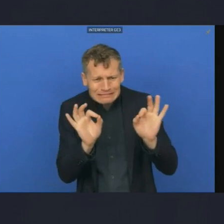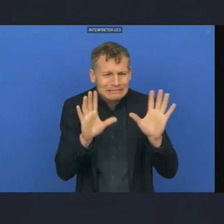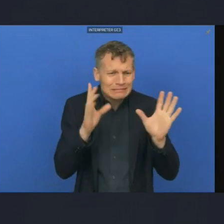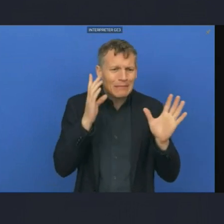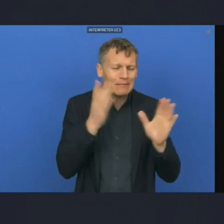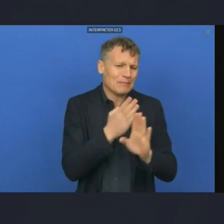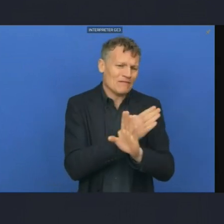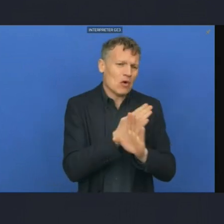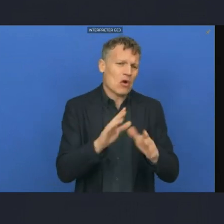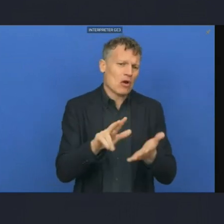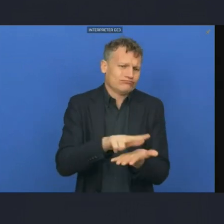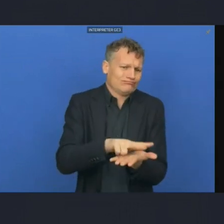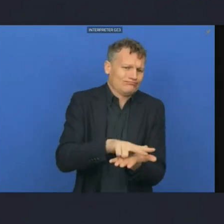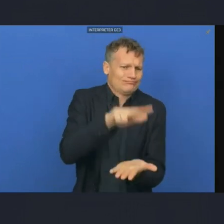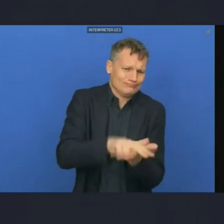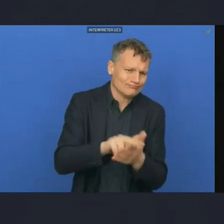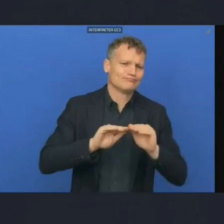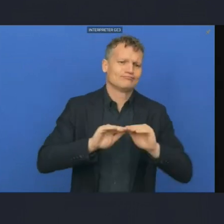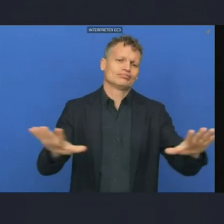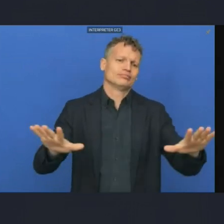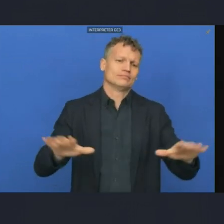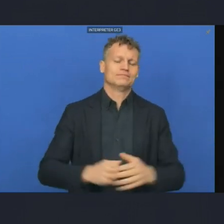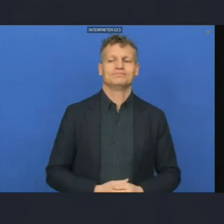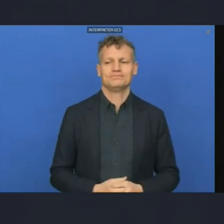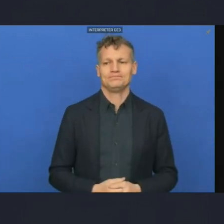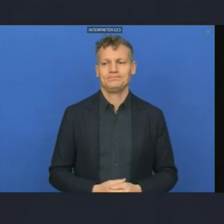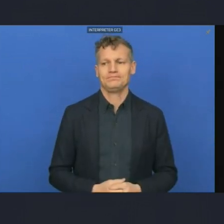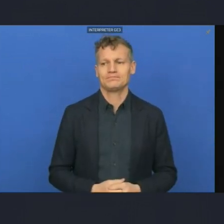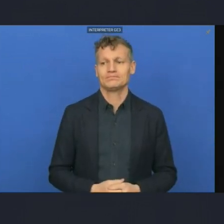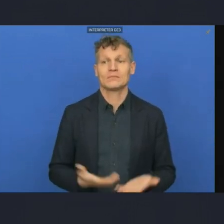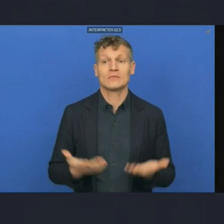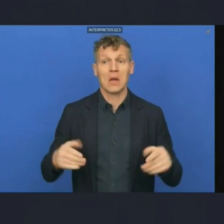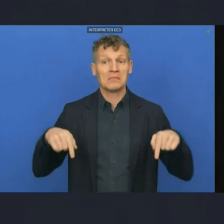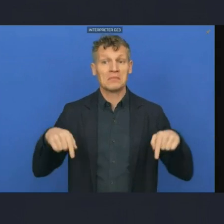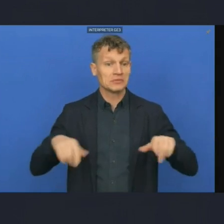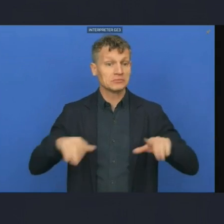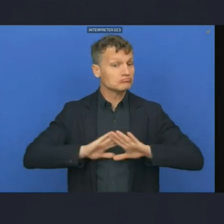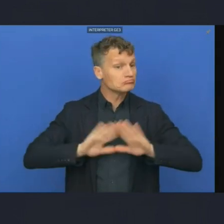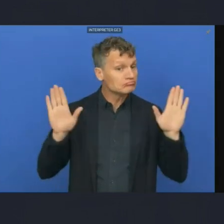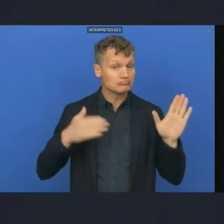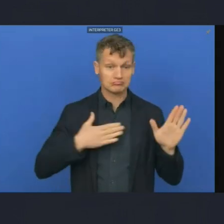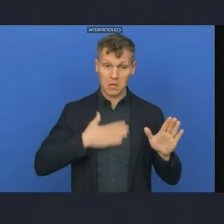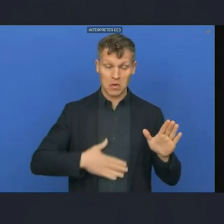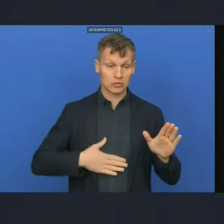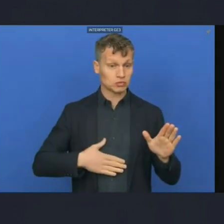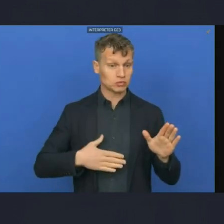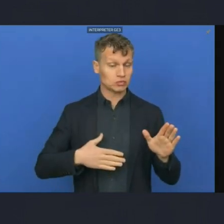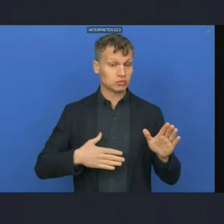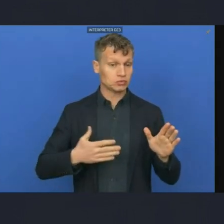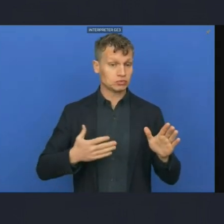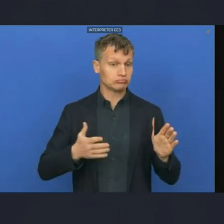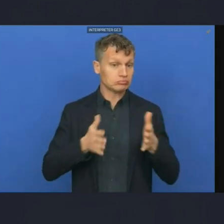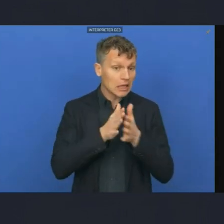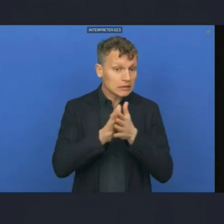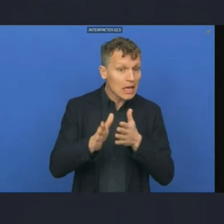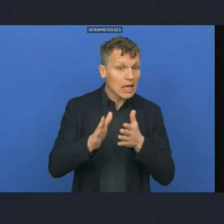before the communication of the results. This is what I wanted to say as an introduction. And now